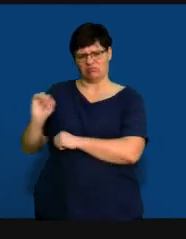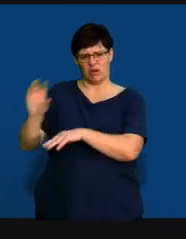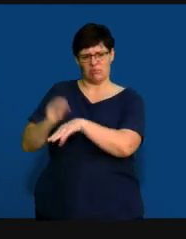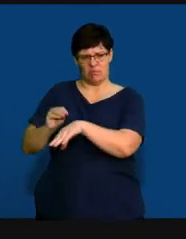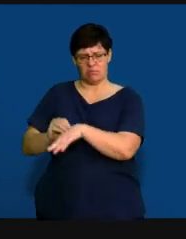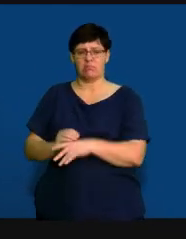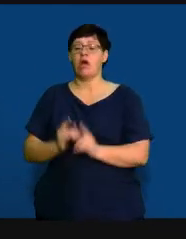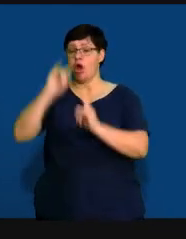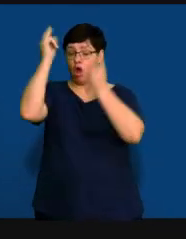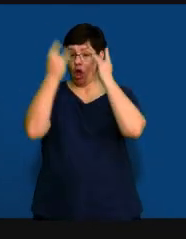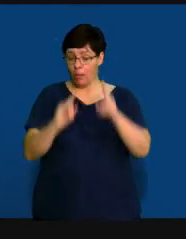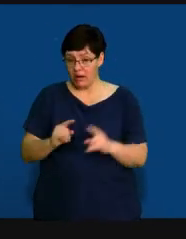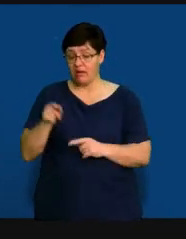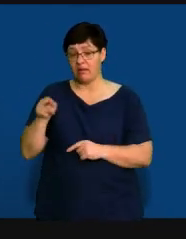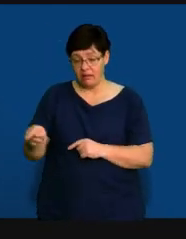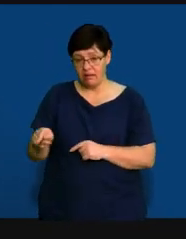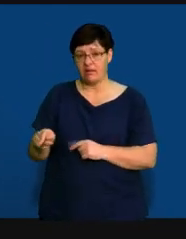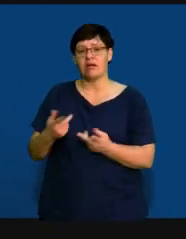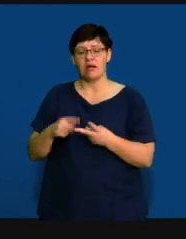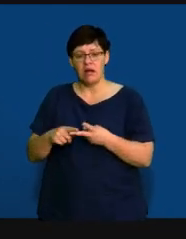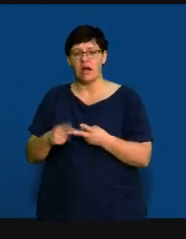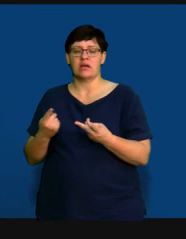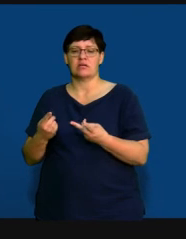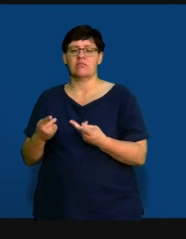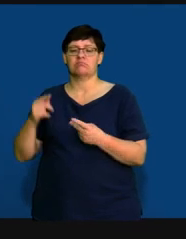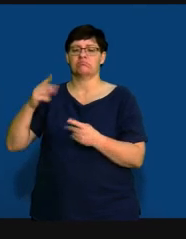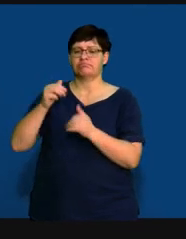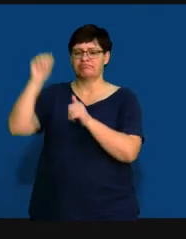urban settlements, urban hierarchies,